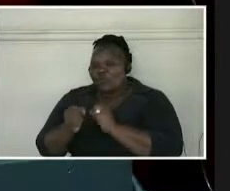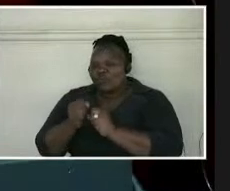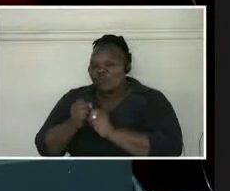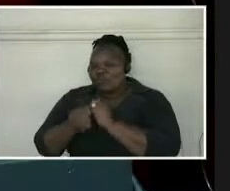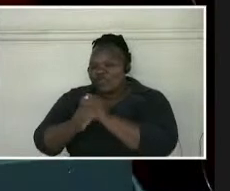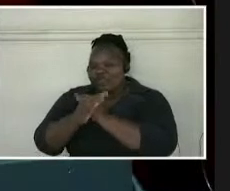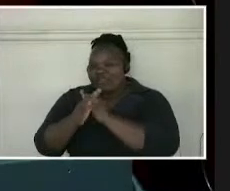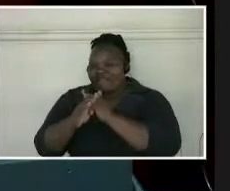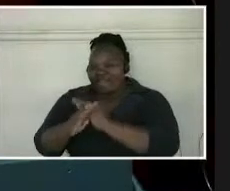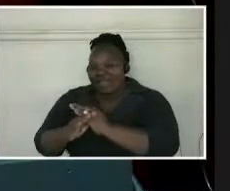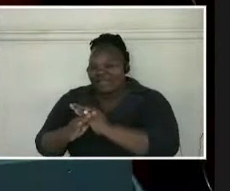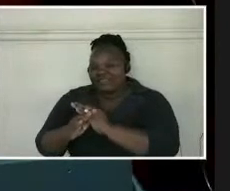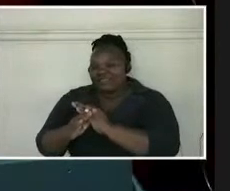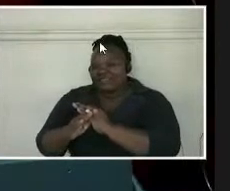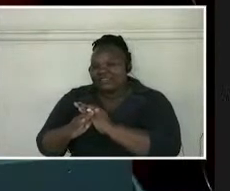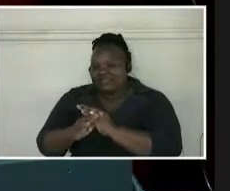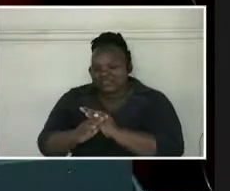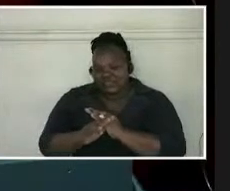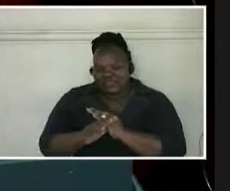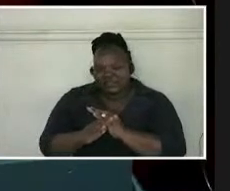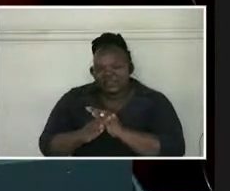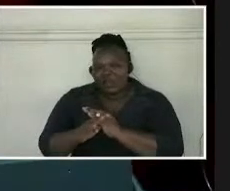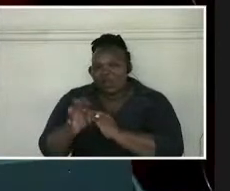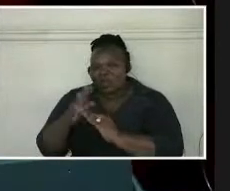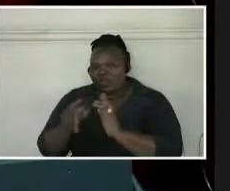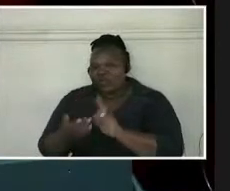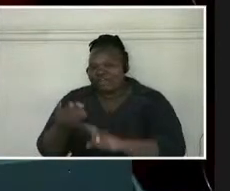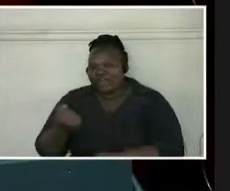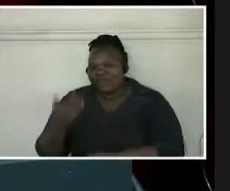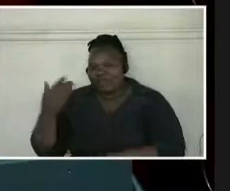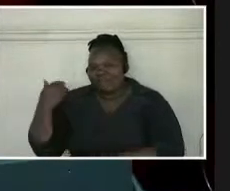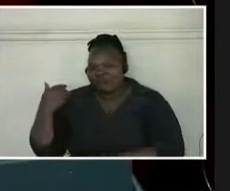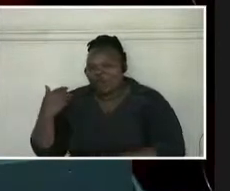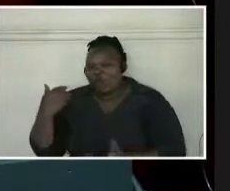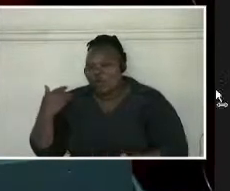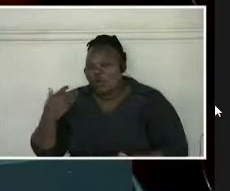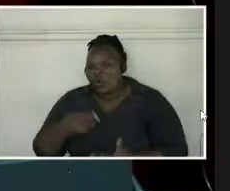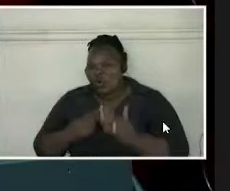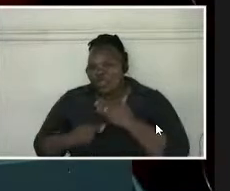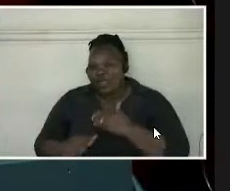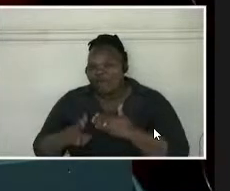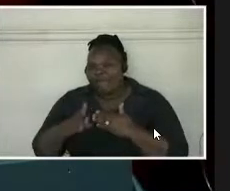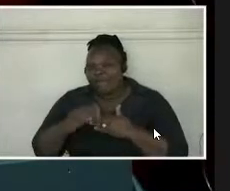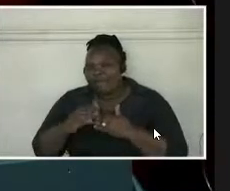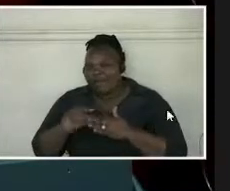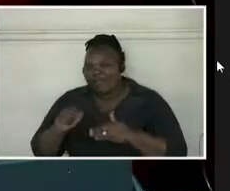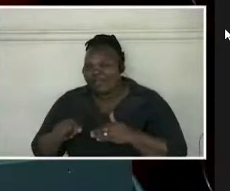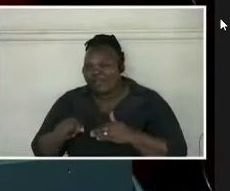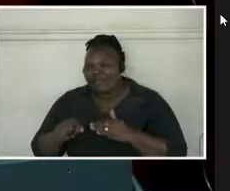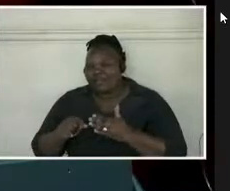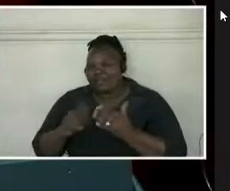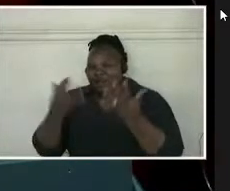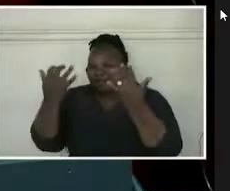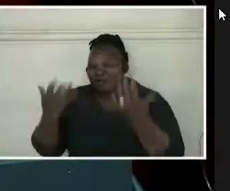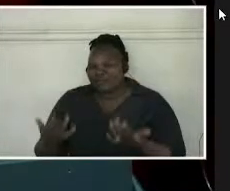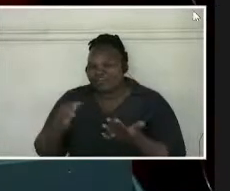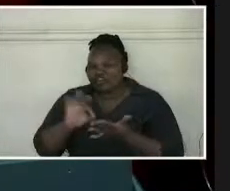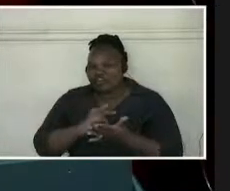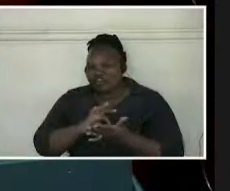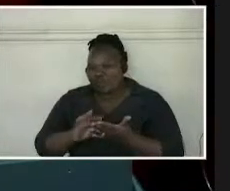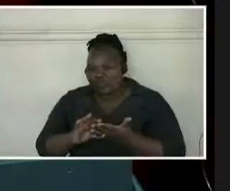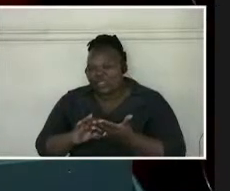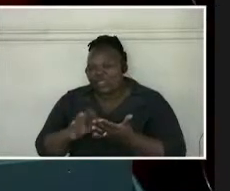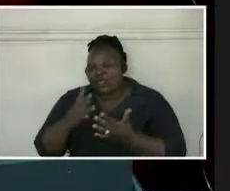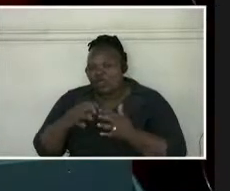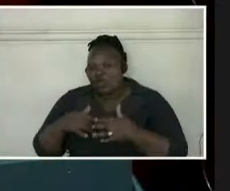south africa's democratic gains honorable members this budget vote will be a stepping stone